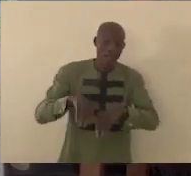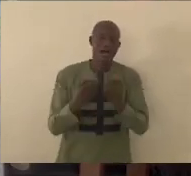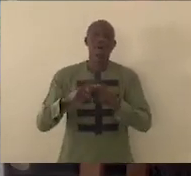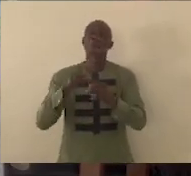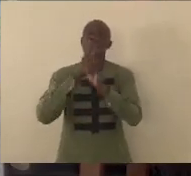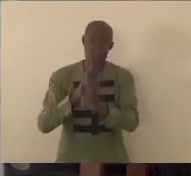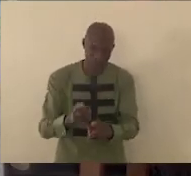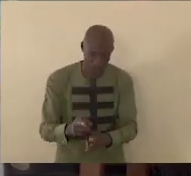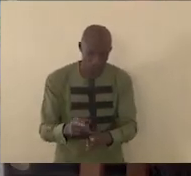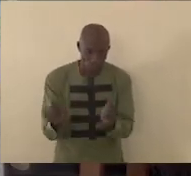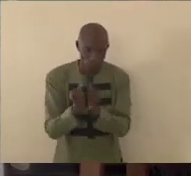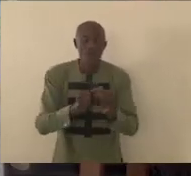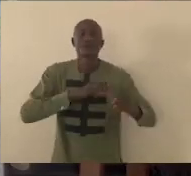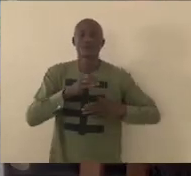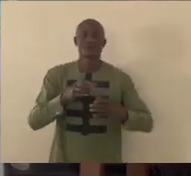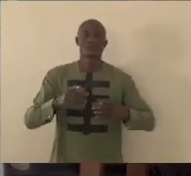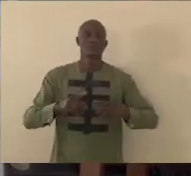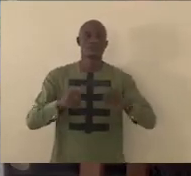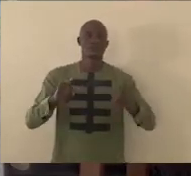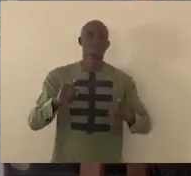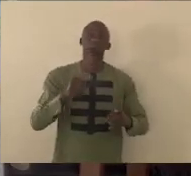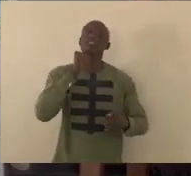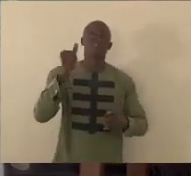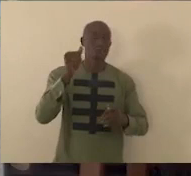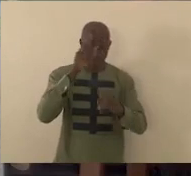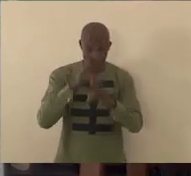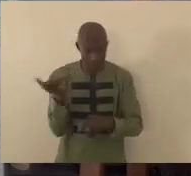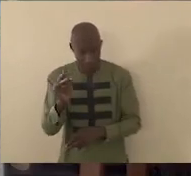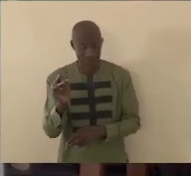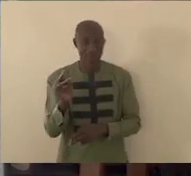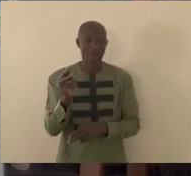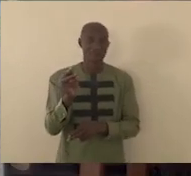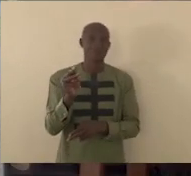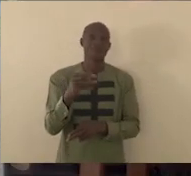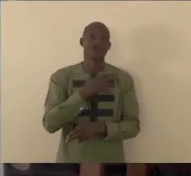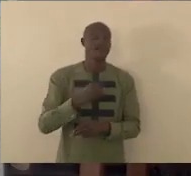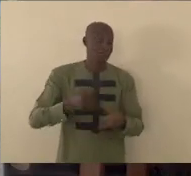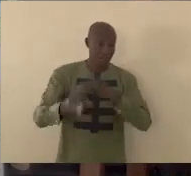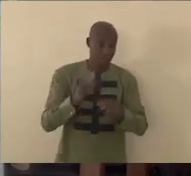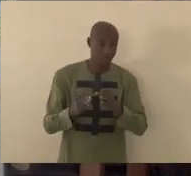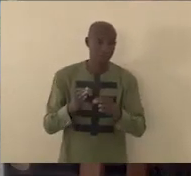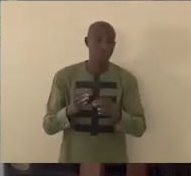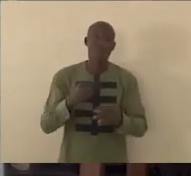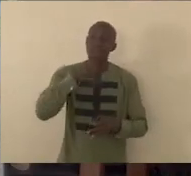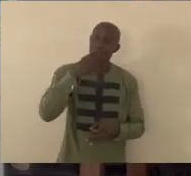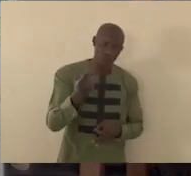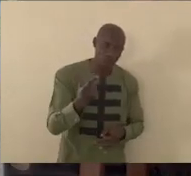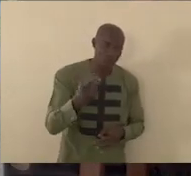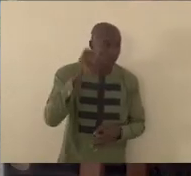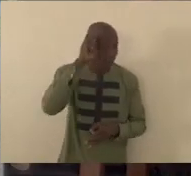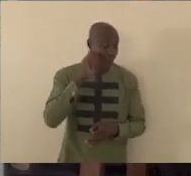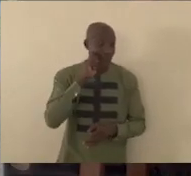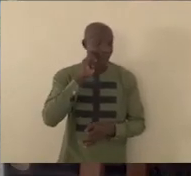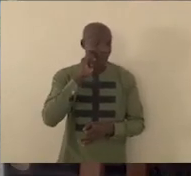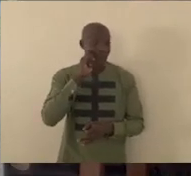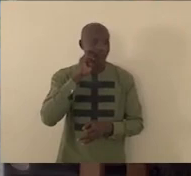to respond to the elders with compassion. But he disregarded the advice of his counselors, and instead he told the elders that,